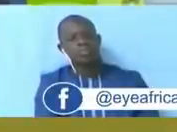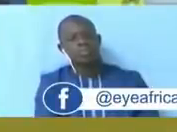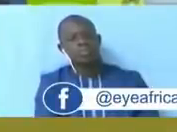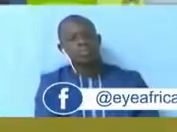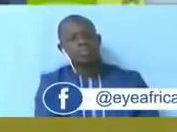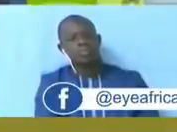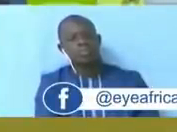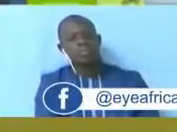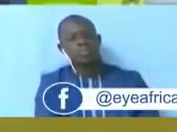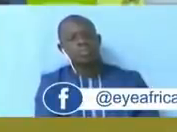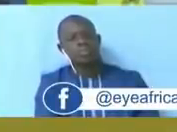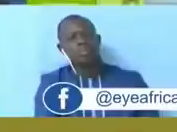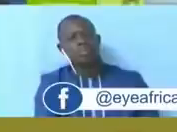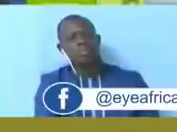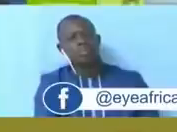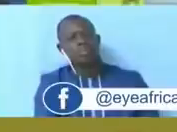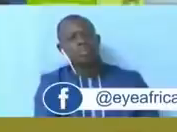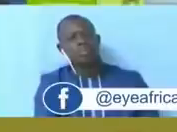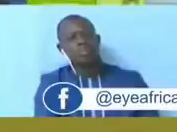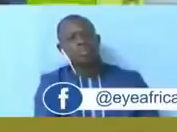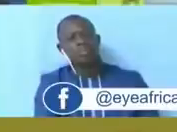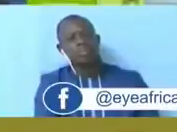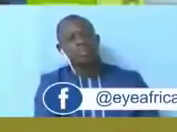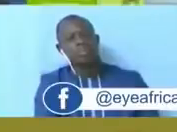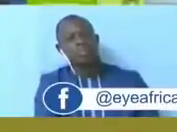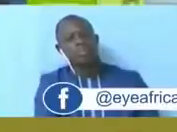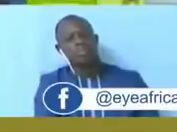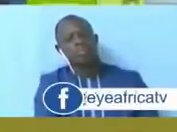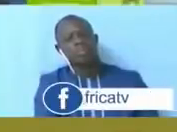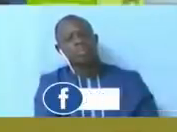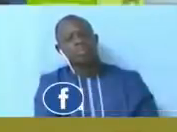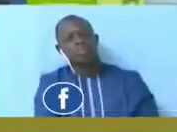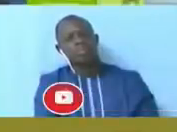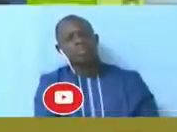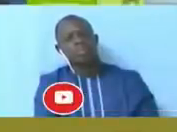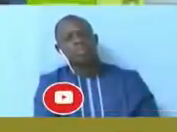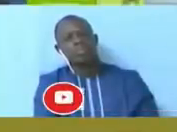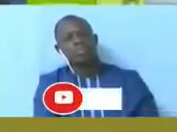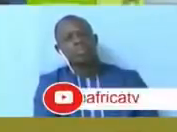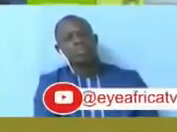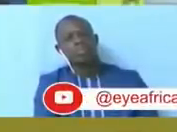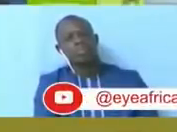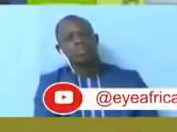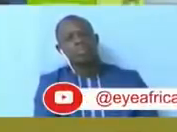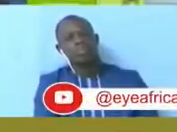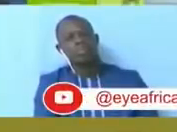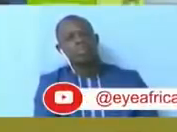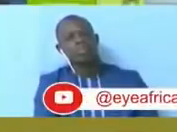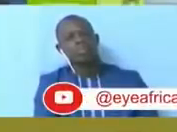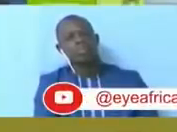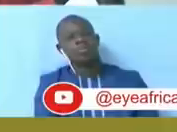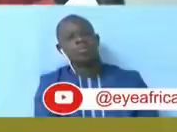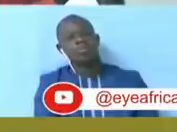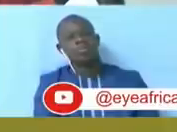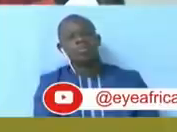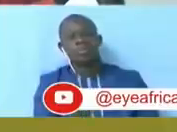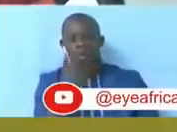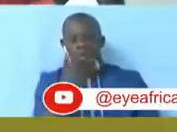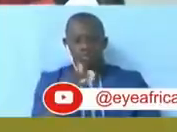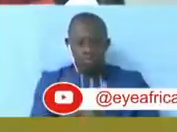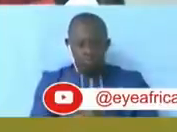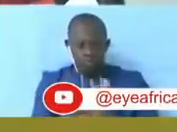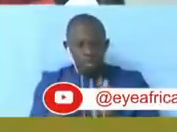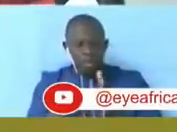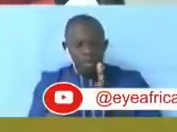kamale ila fitajulu jo kolengo lala patio kan wala ne patio fongo samani. Was the leader of the UDP party also charged?